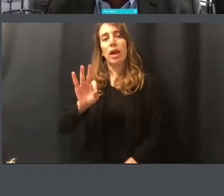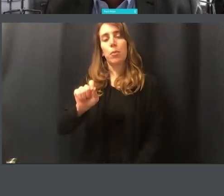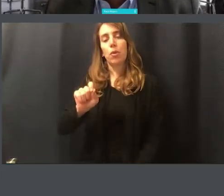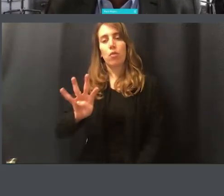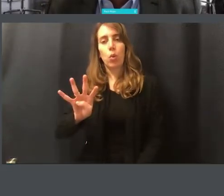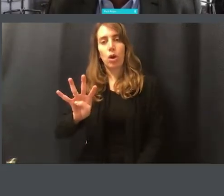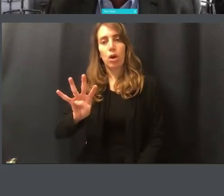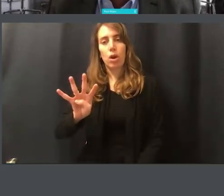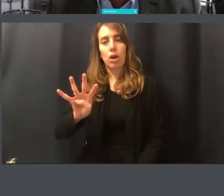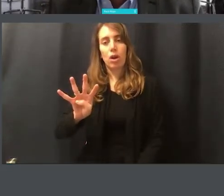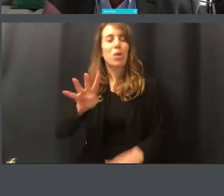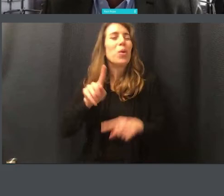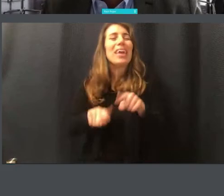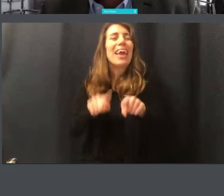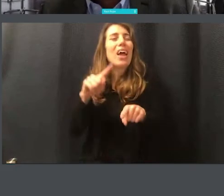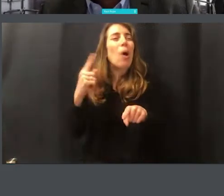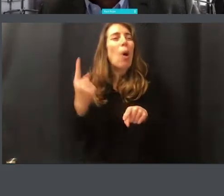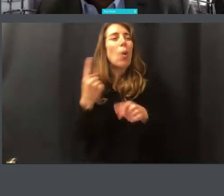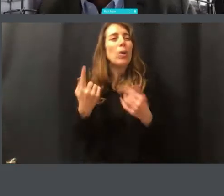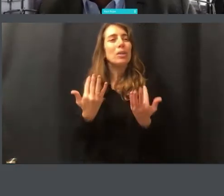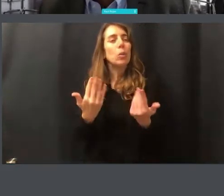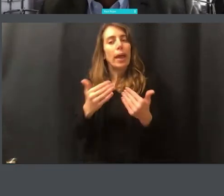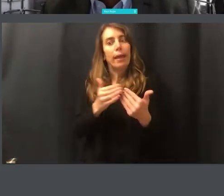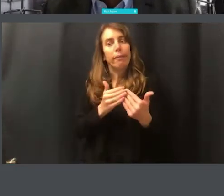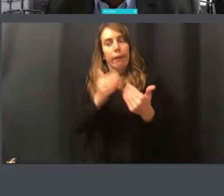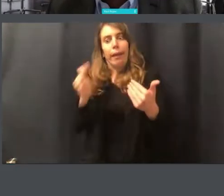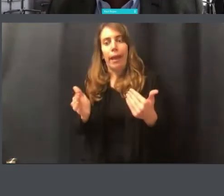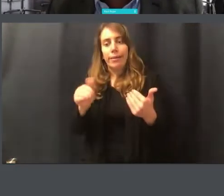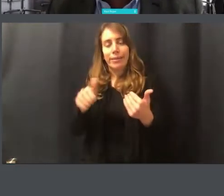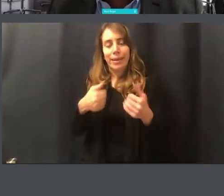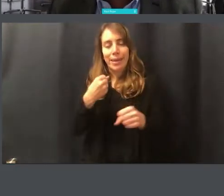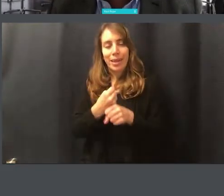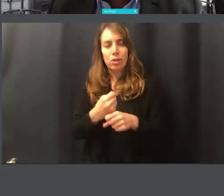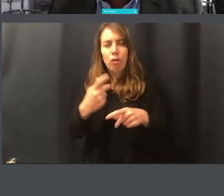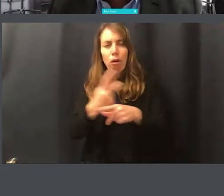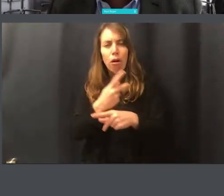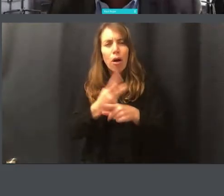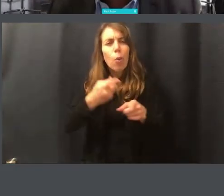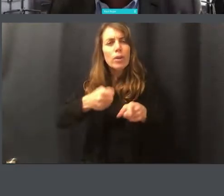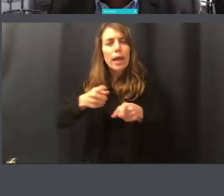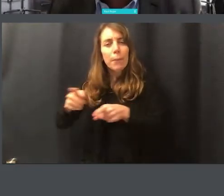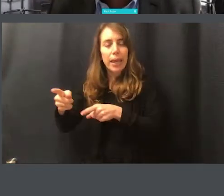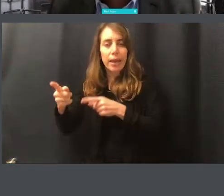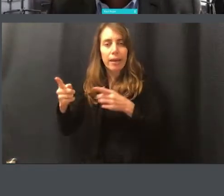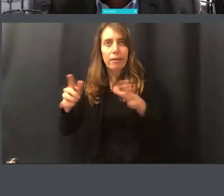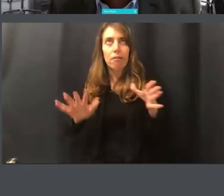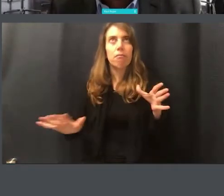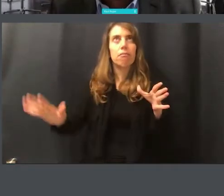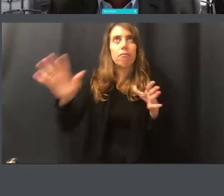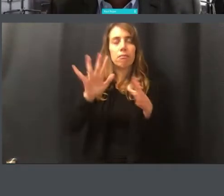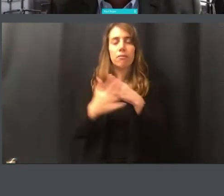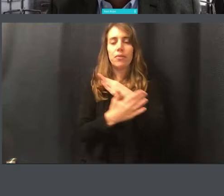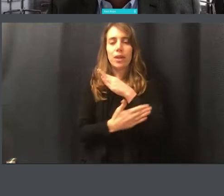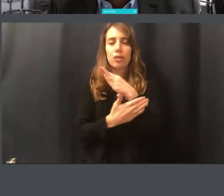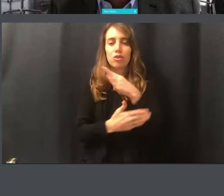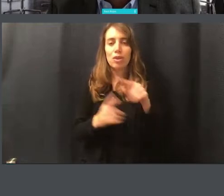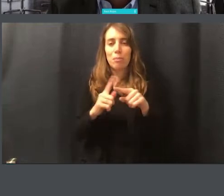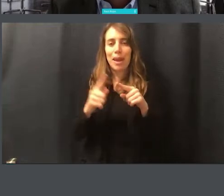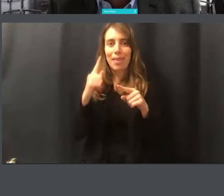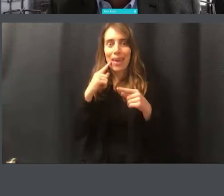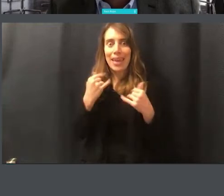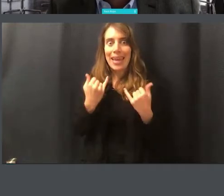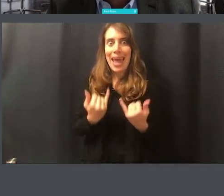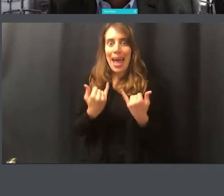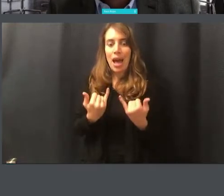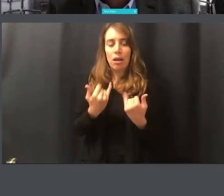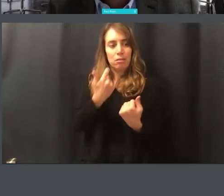we can't always wait another 10 years to figure out what's happening demographically in the country, but I do think, especially now that that